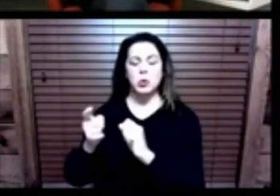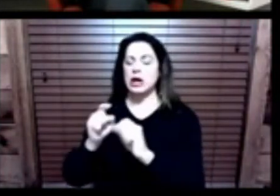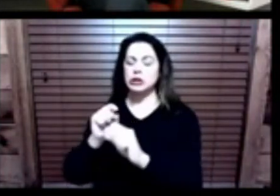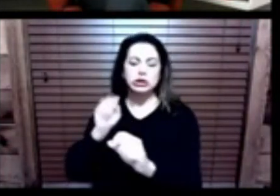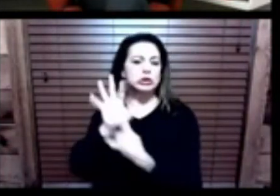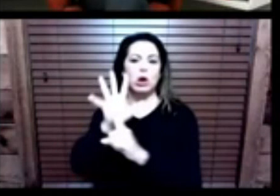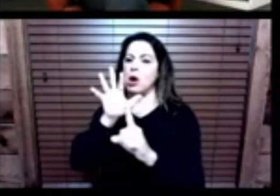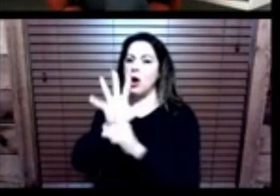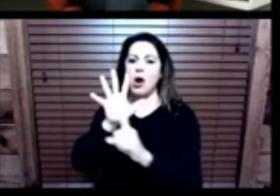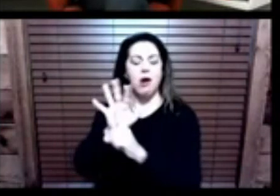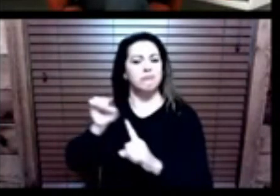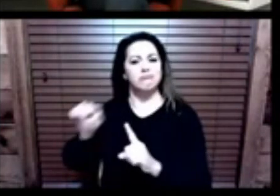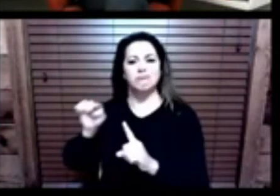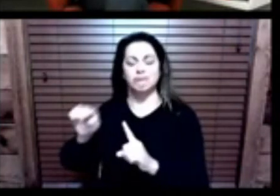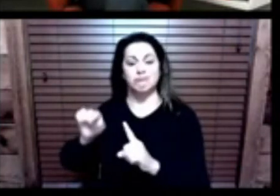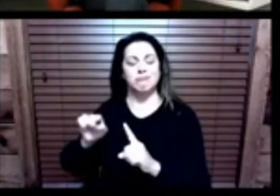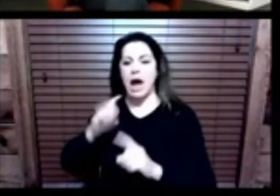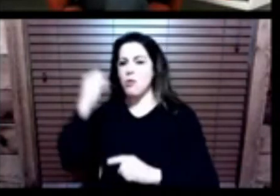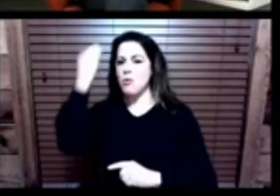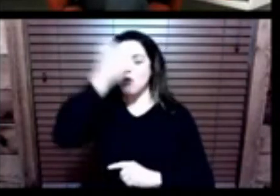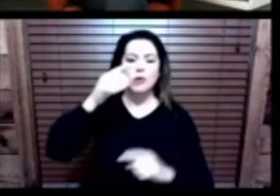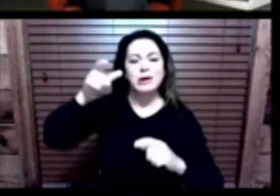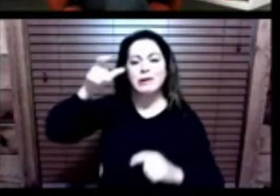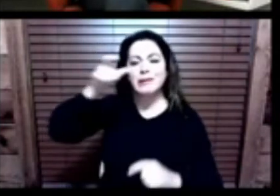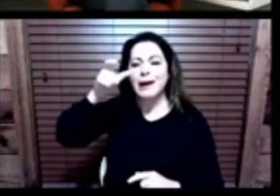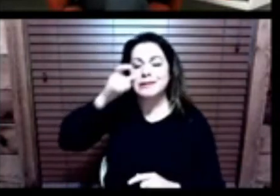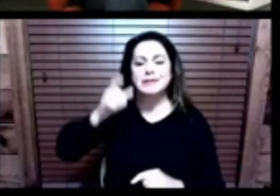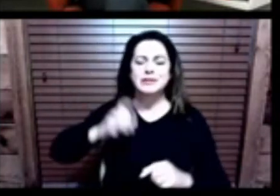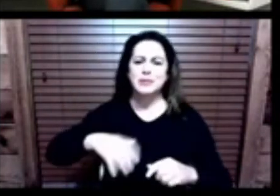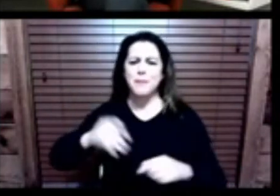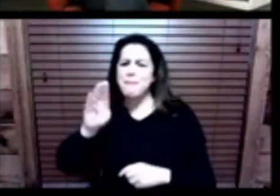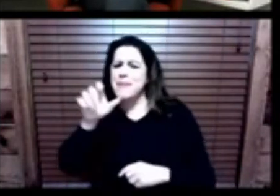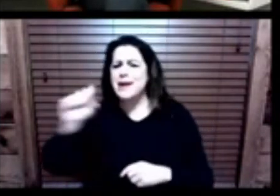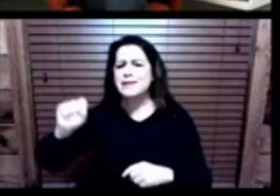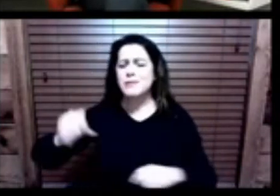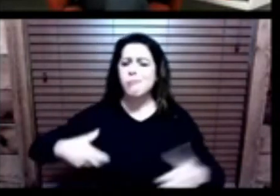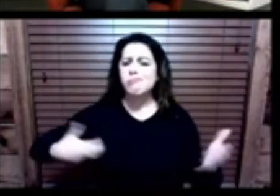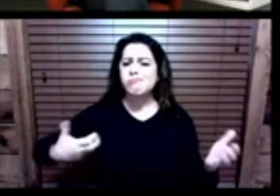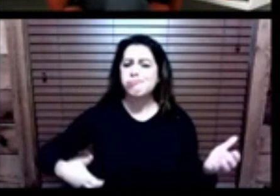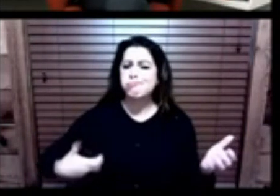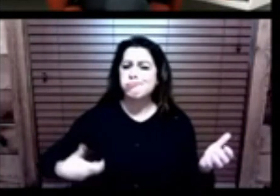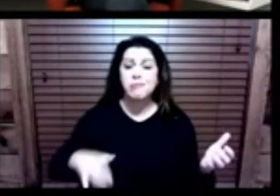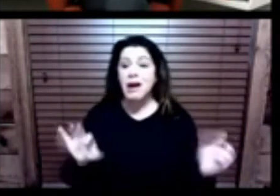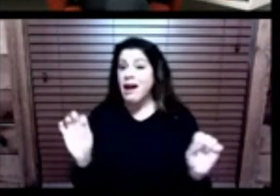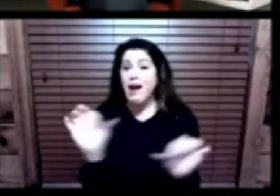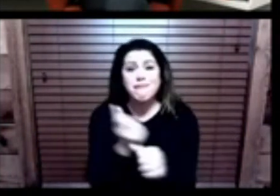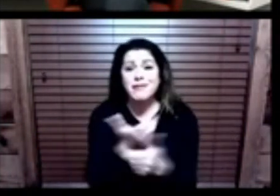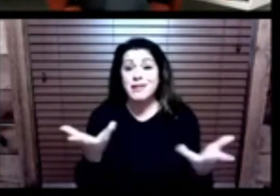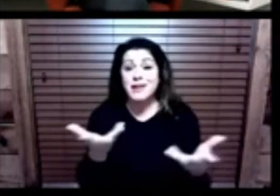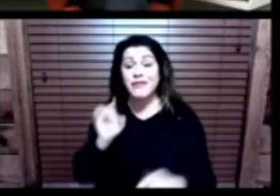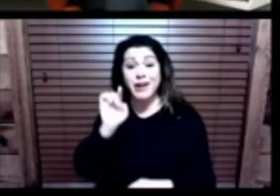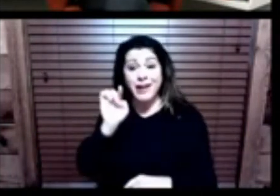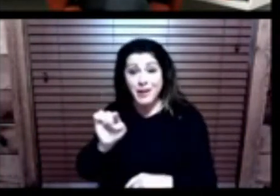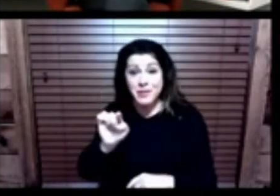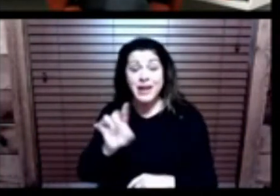right. it was that look, those glasses, the bass, it was a whole